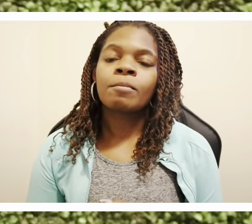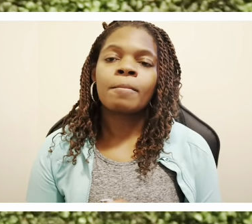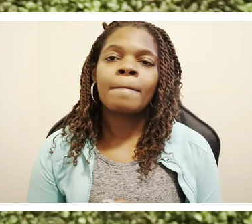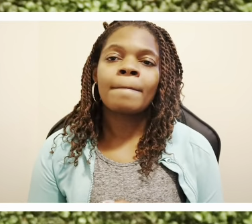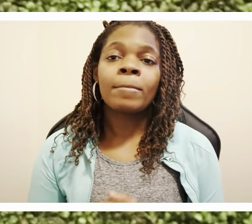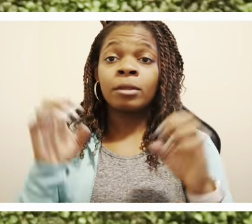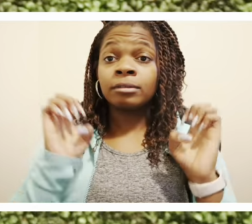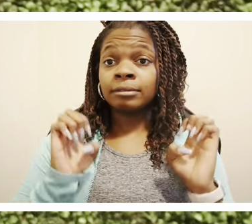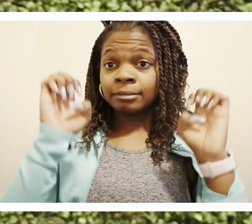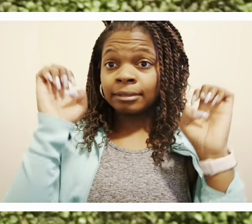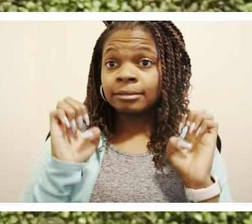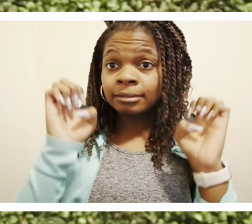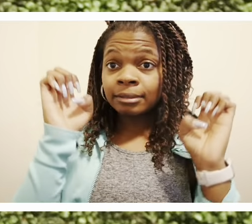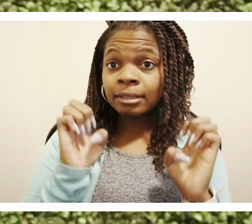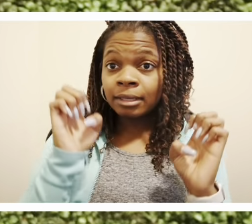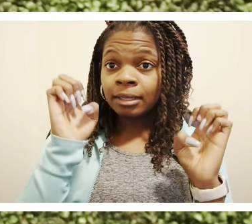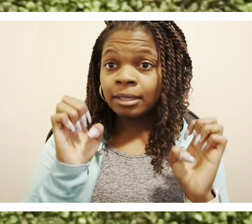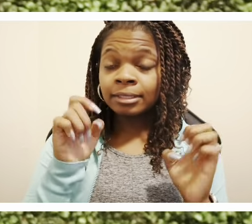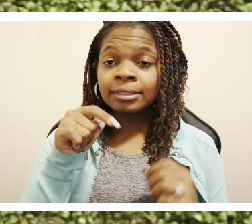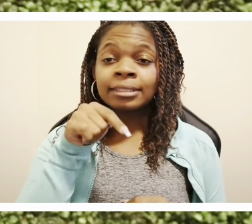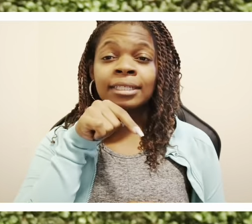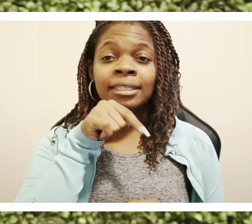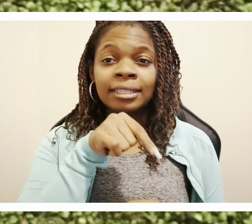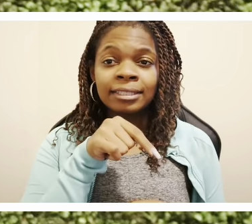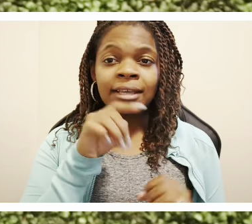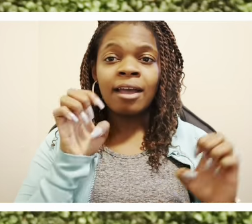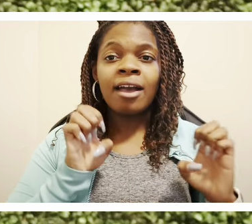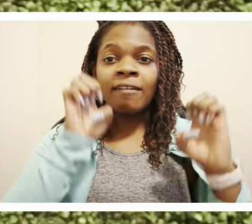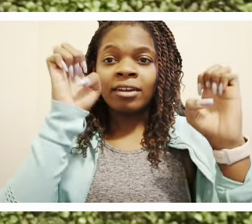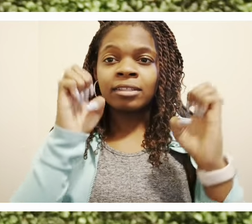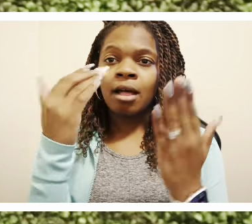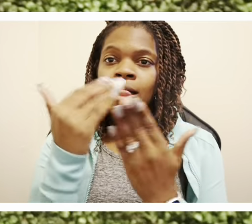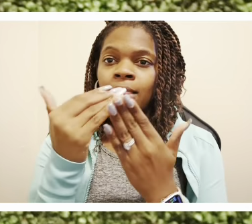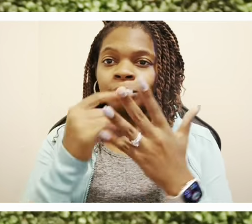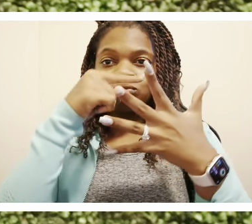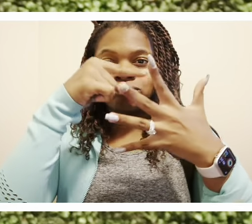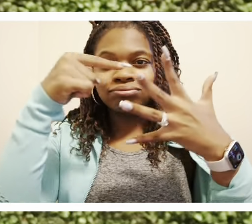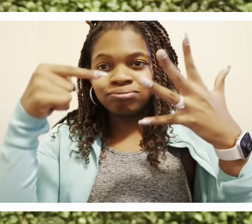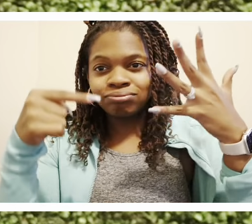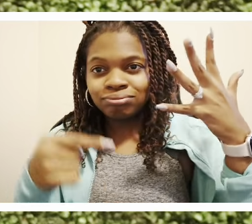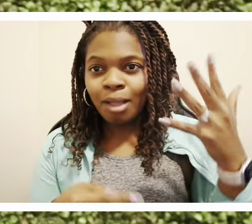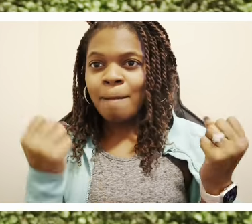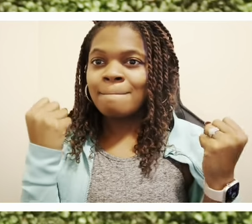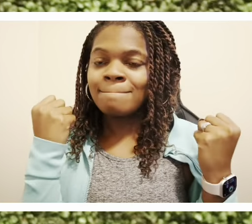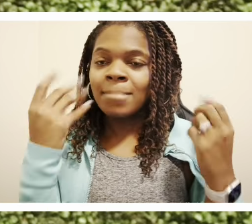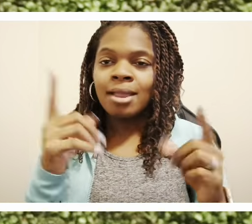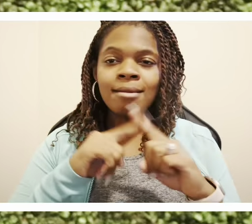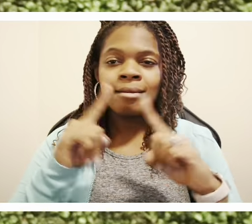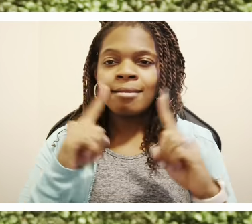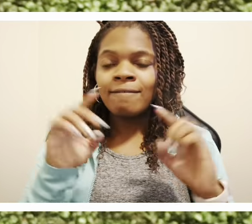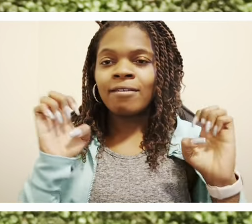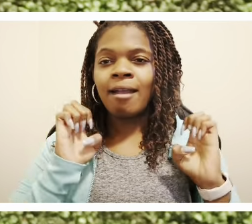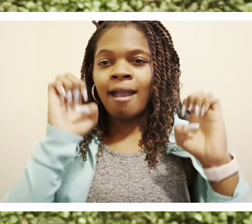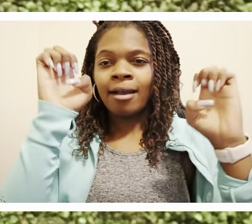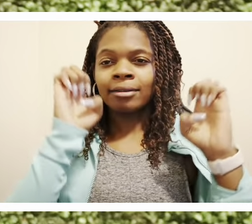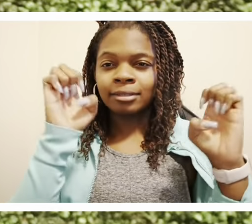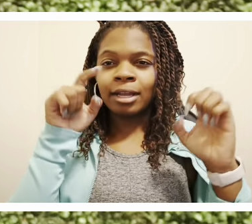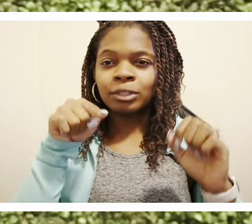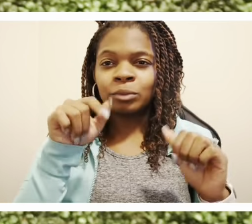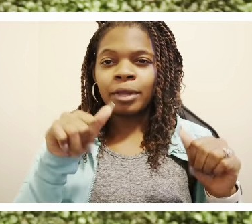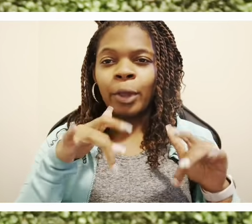the Apple Watch has more workouts that you can choose from. So when you want to record your